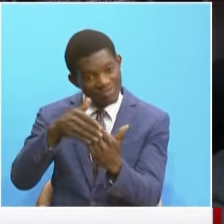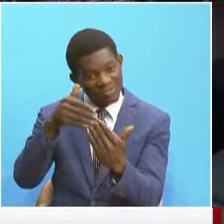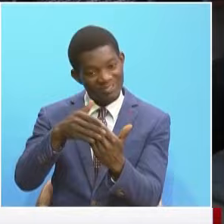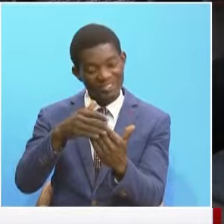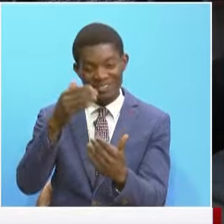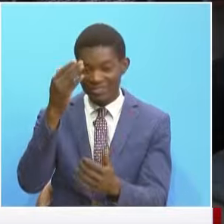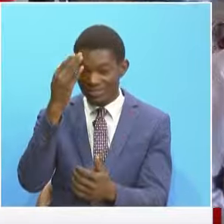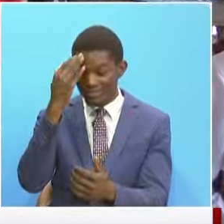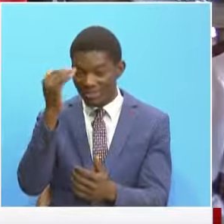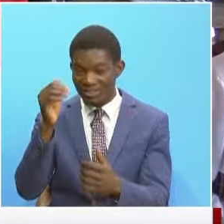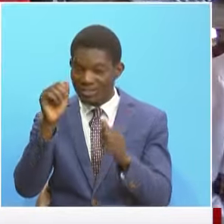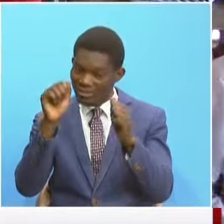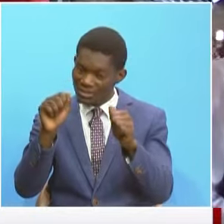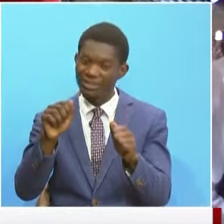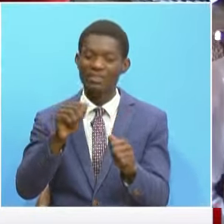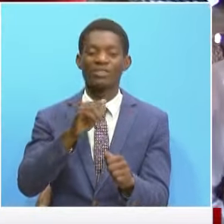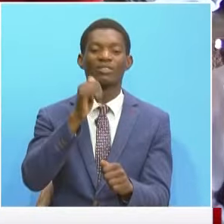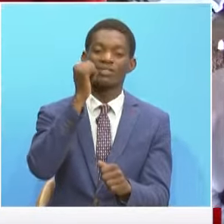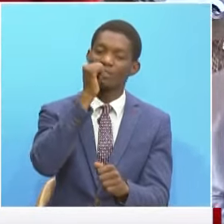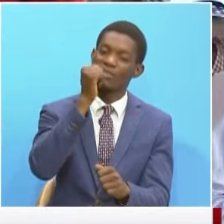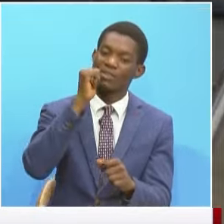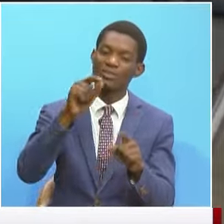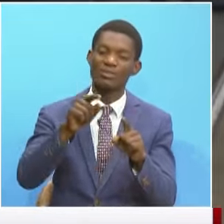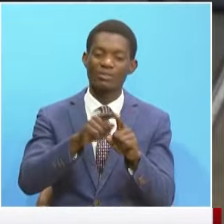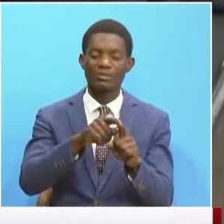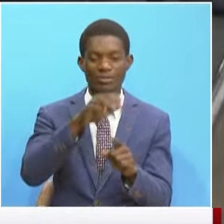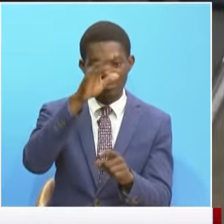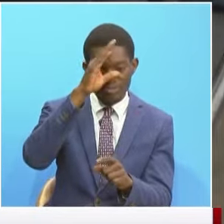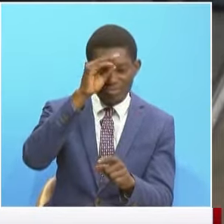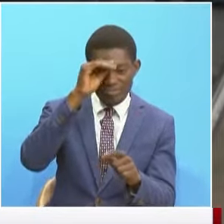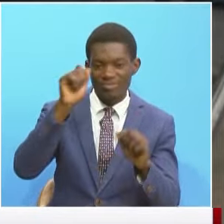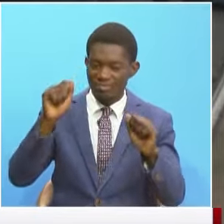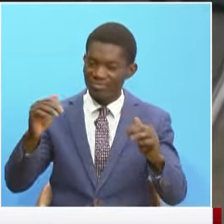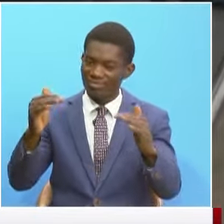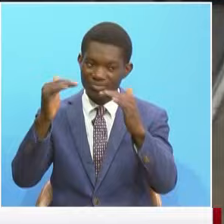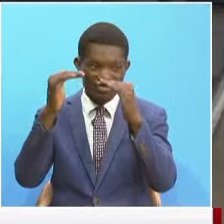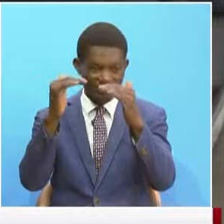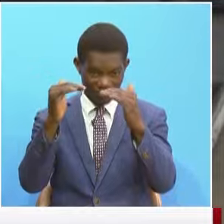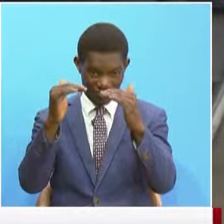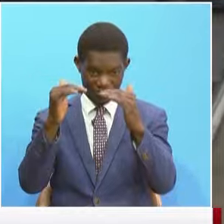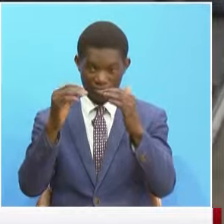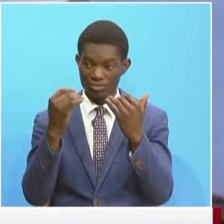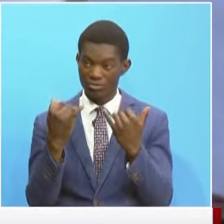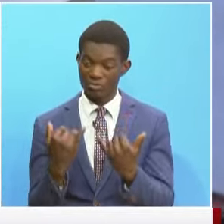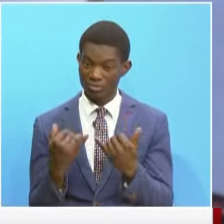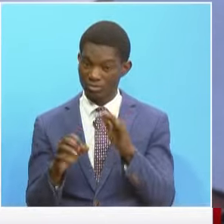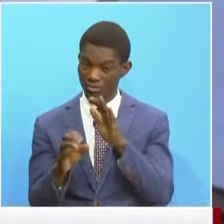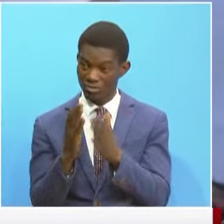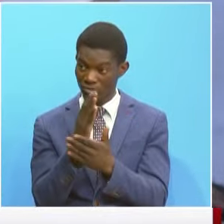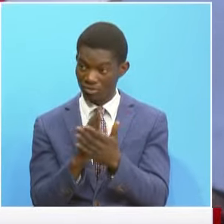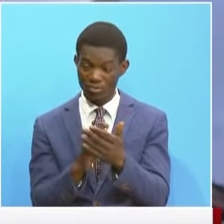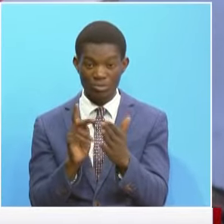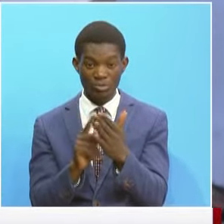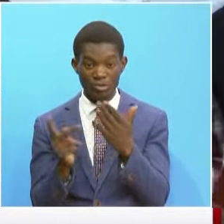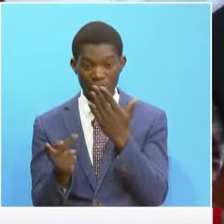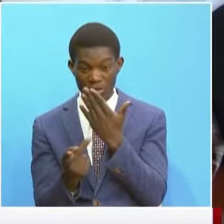learning standards with the male folk. This is why some progressive education programs are on board to support